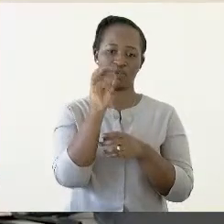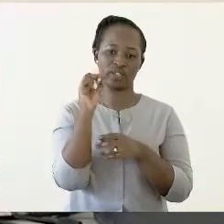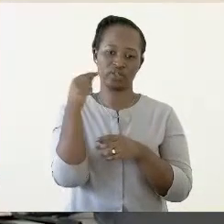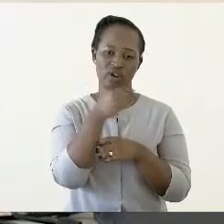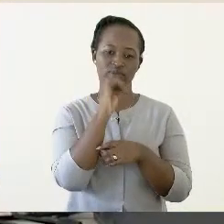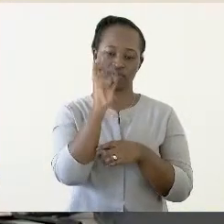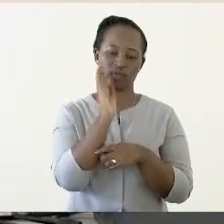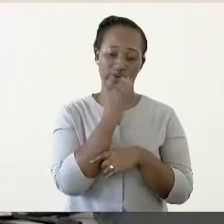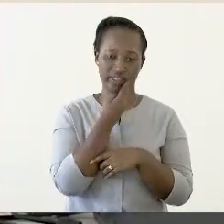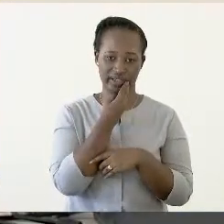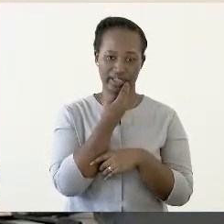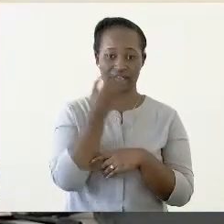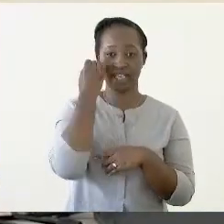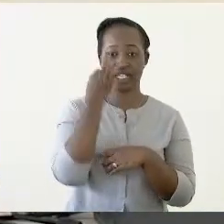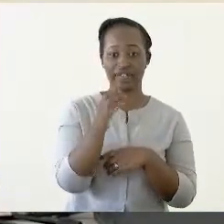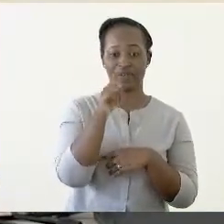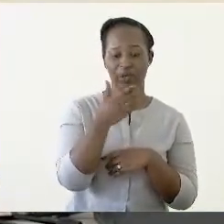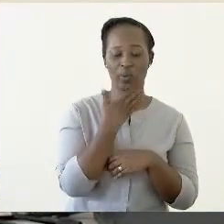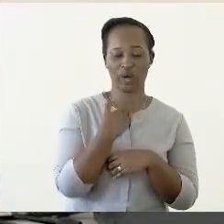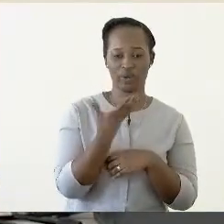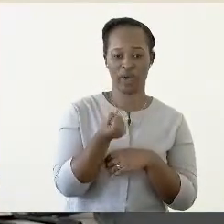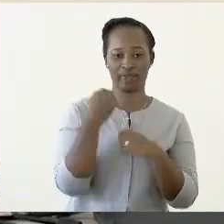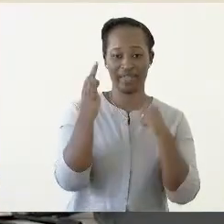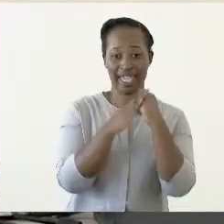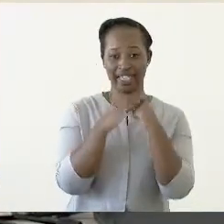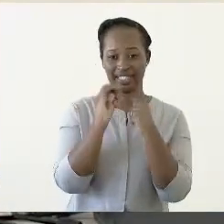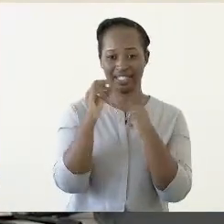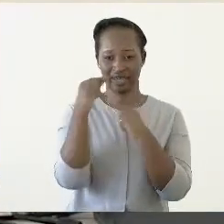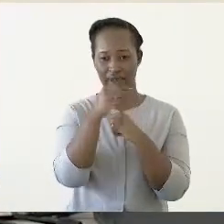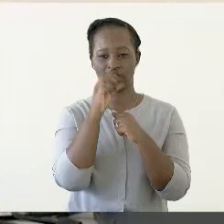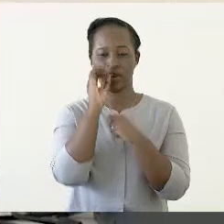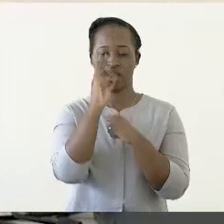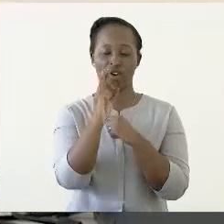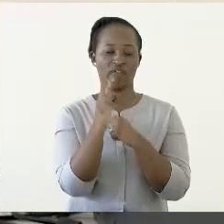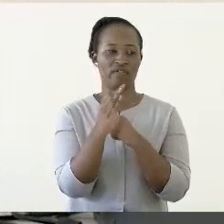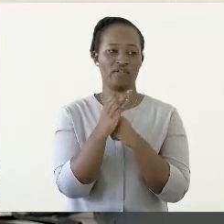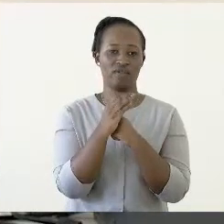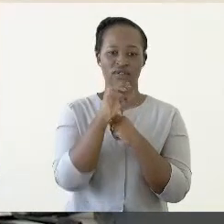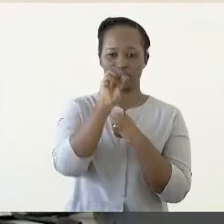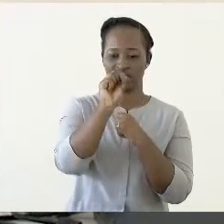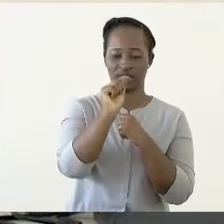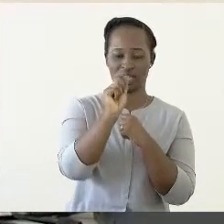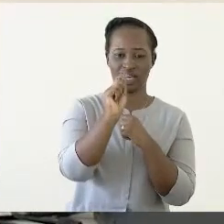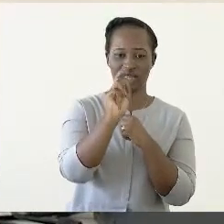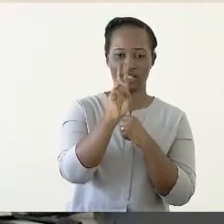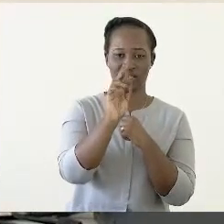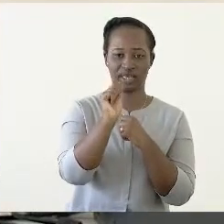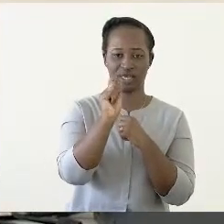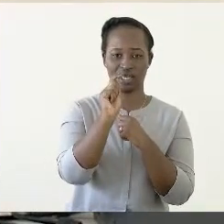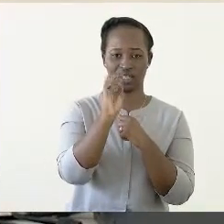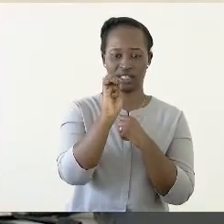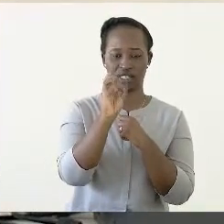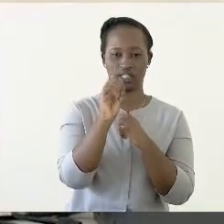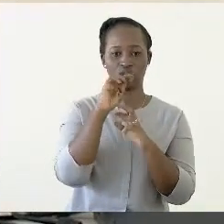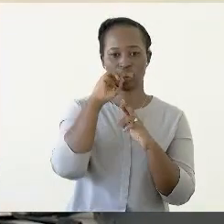water. If you want to have 80 grams of a saturated solution, you can see